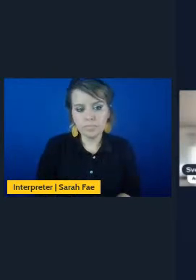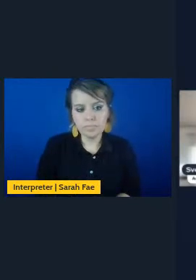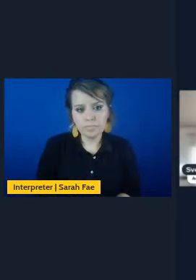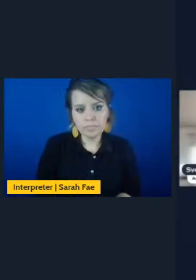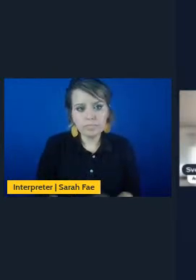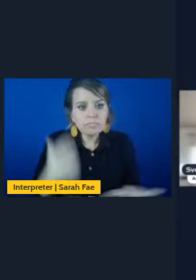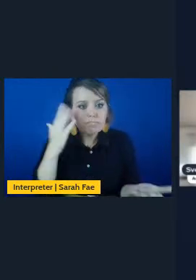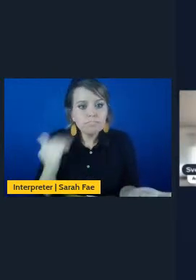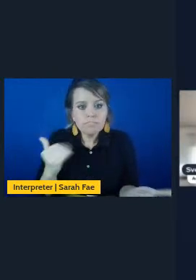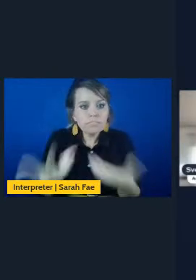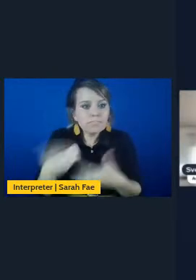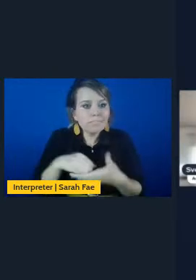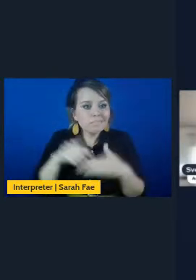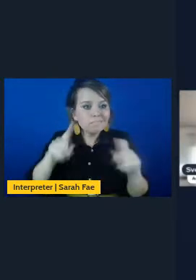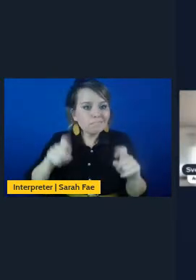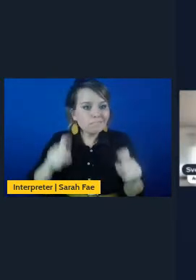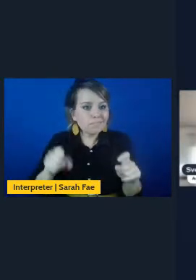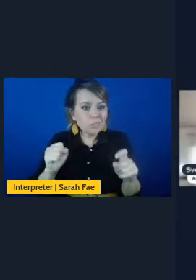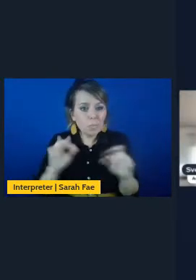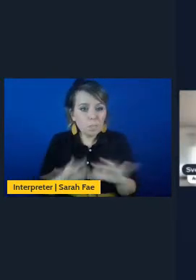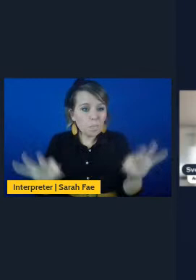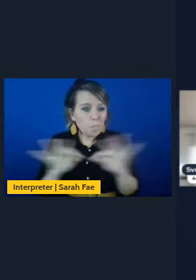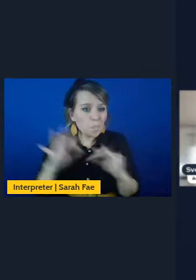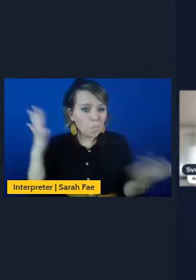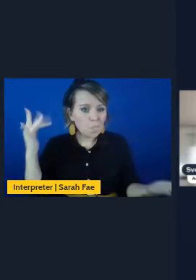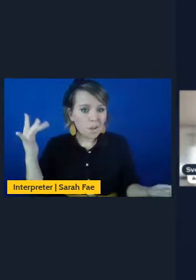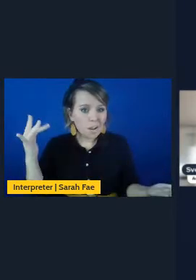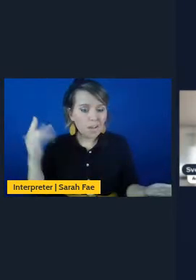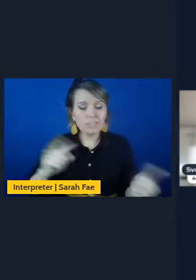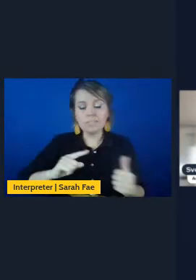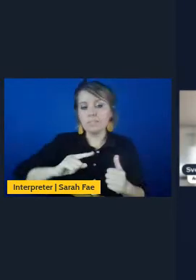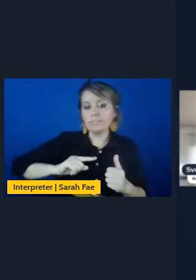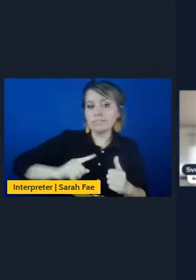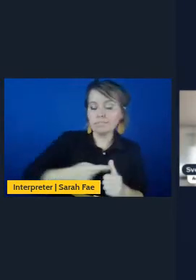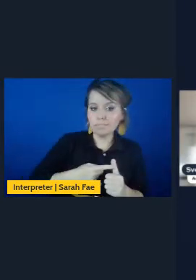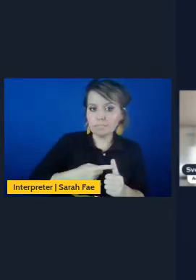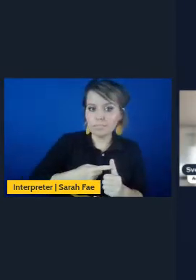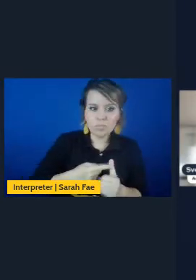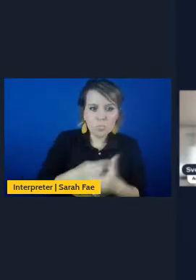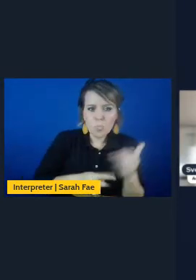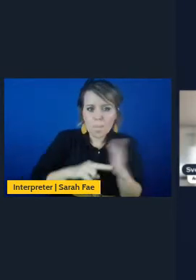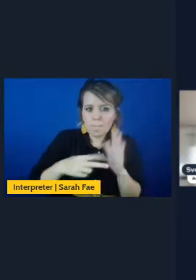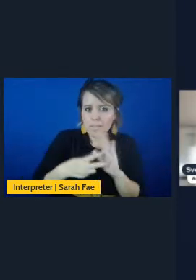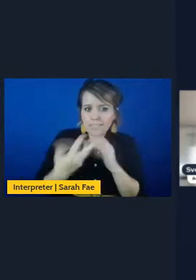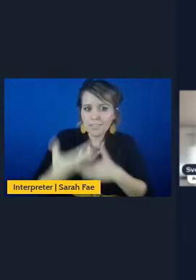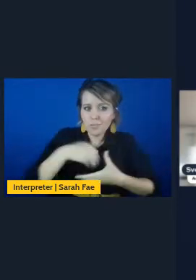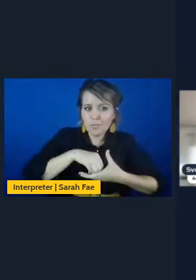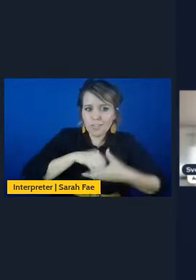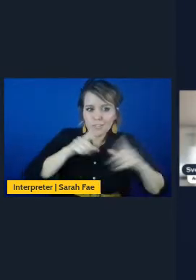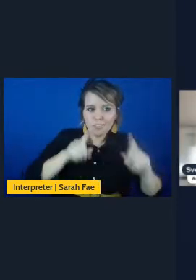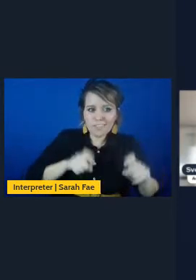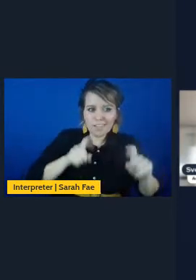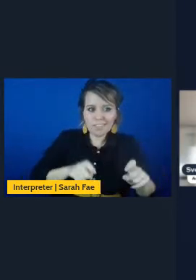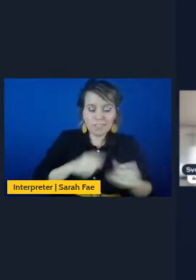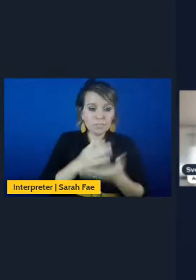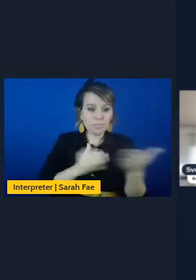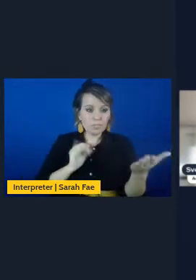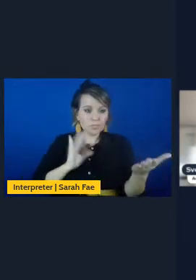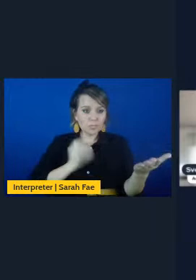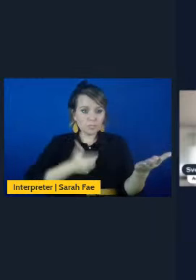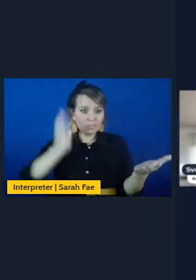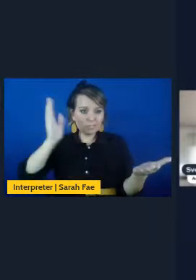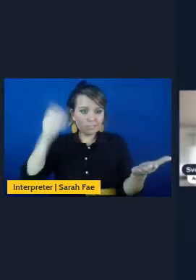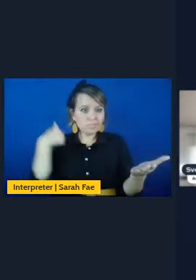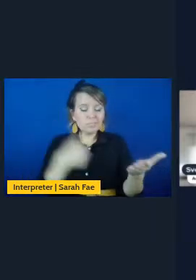Why integration testing is important? So first of all, what are integration tests? As part of this talk, we define